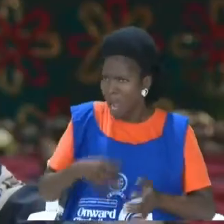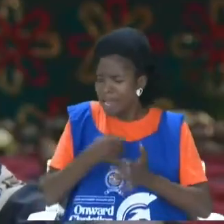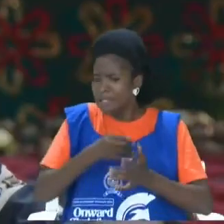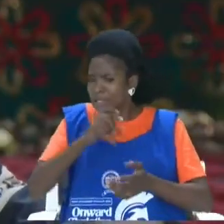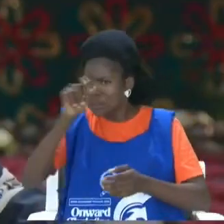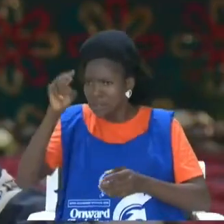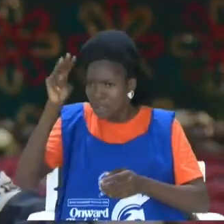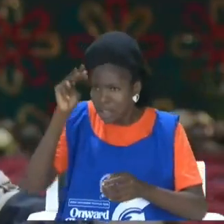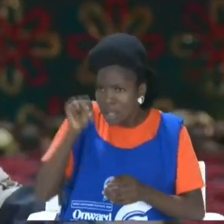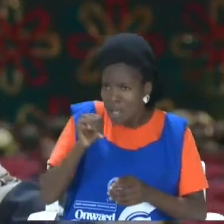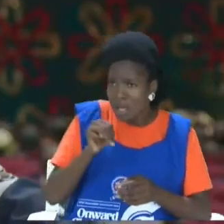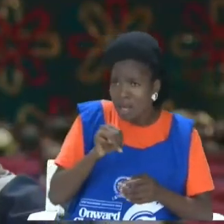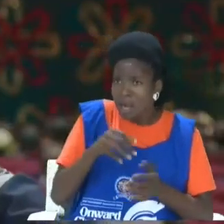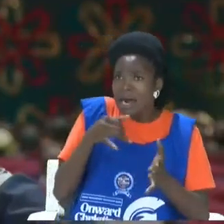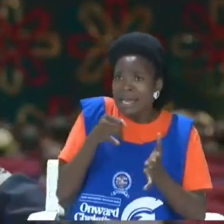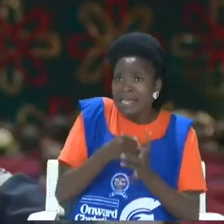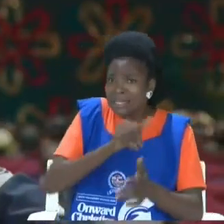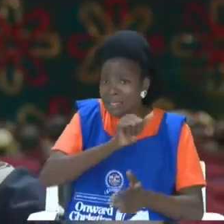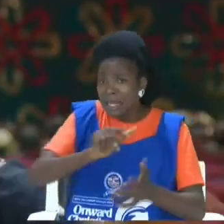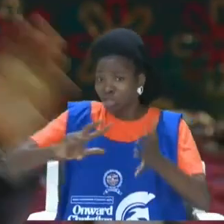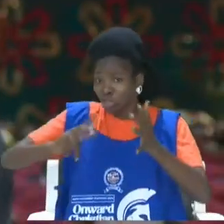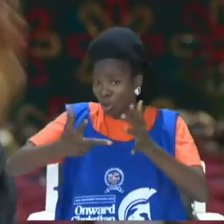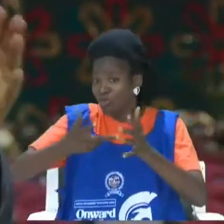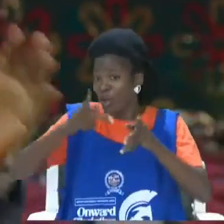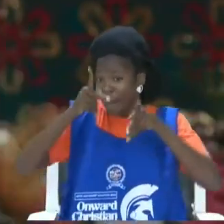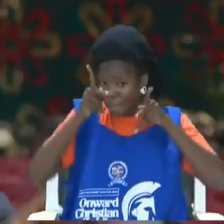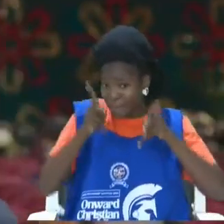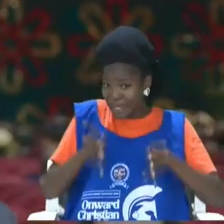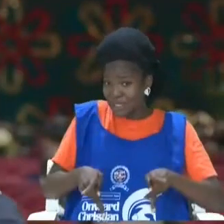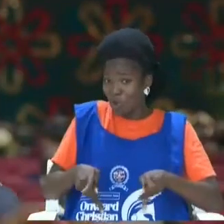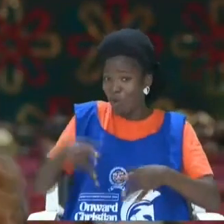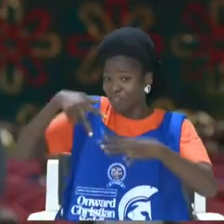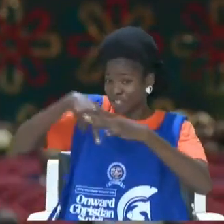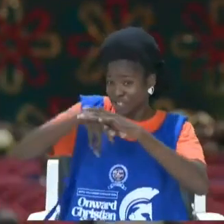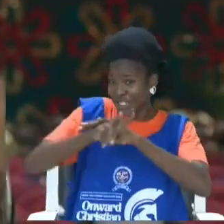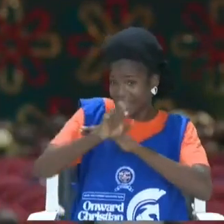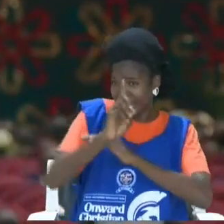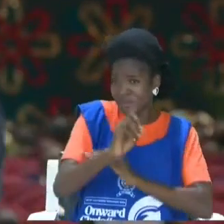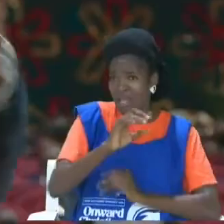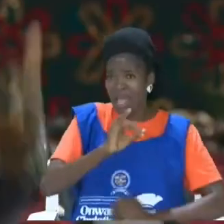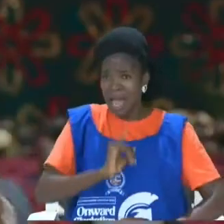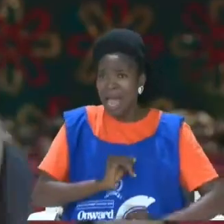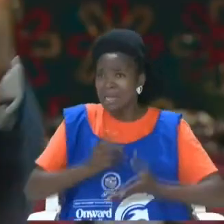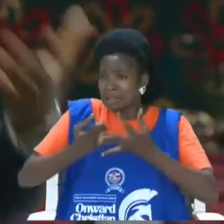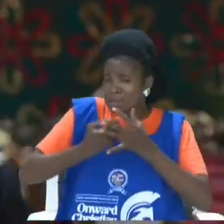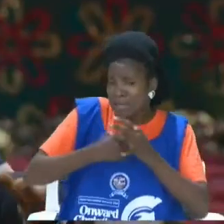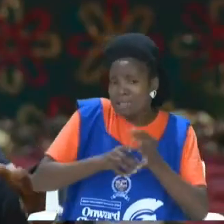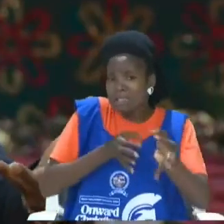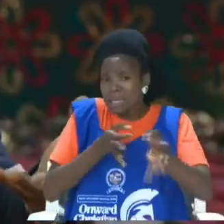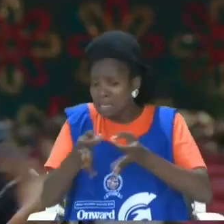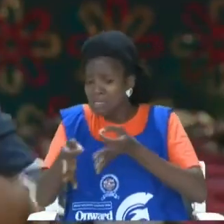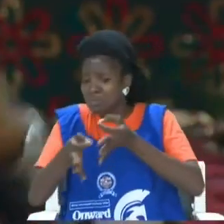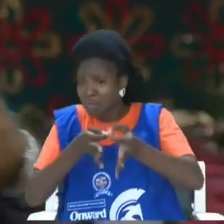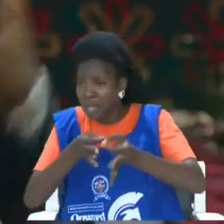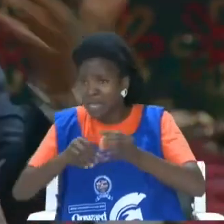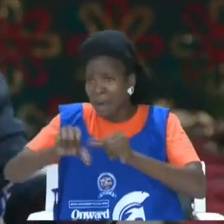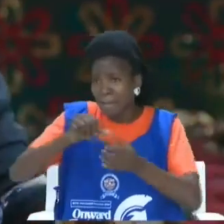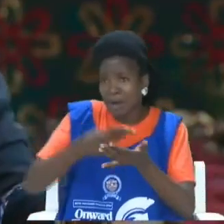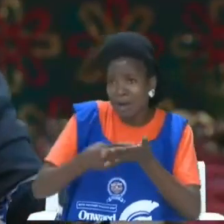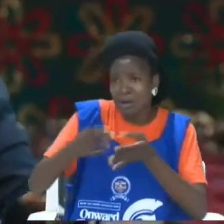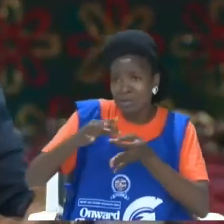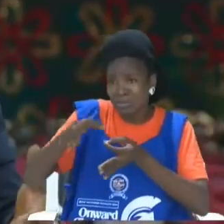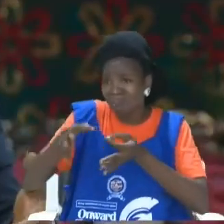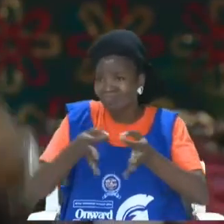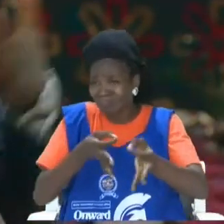him. He's the third person in the Trinity. And I began just to explain